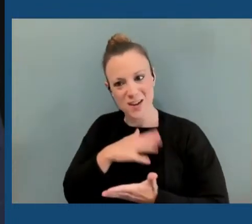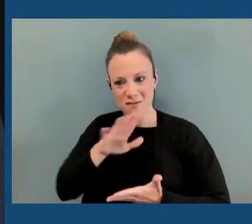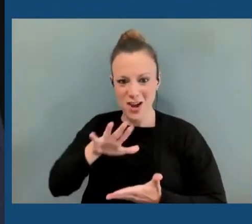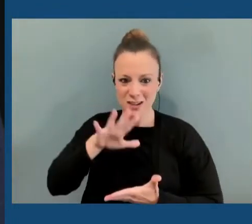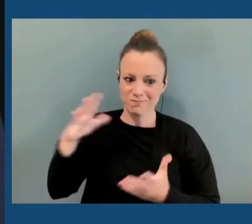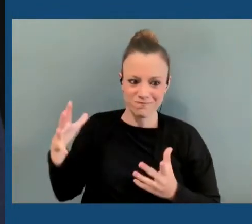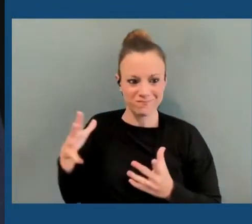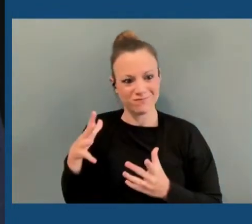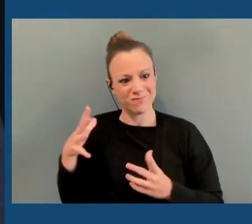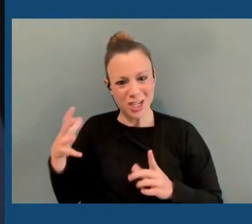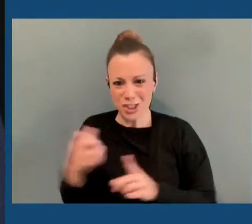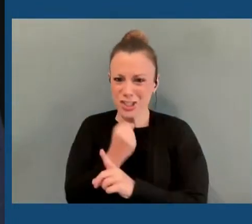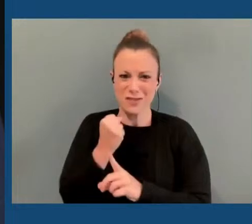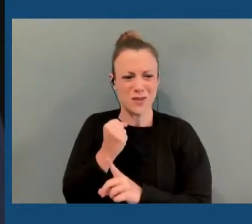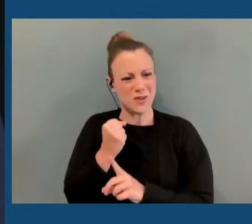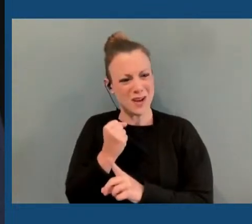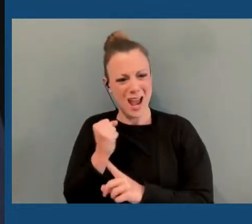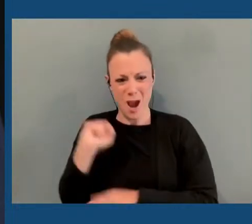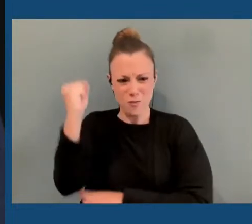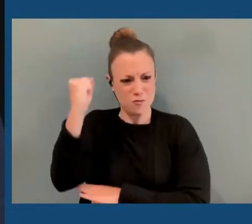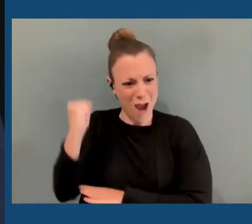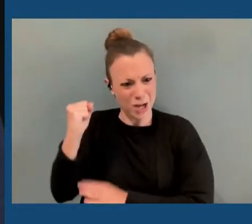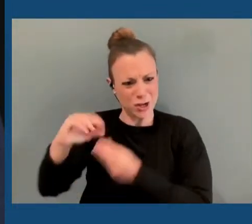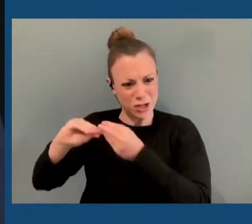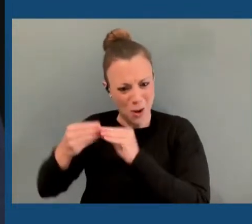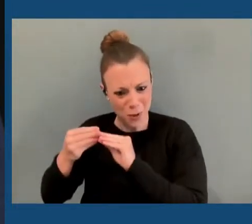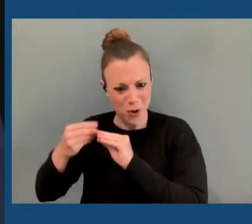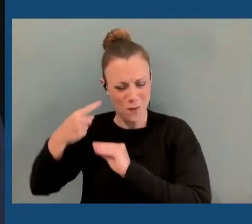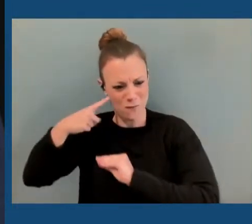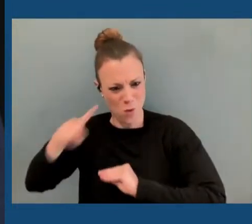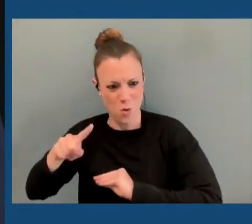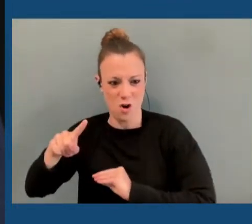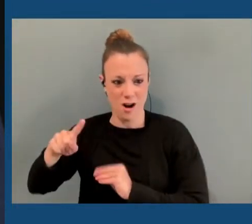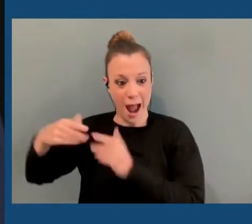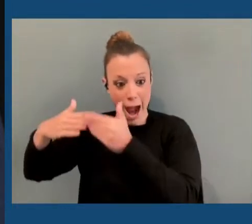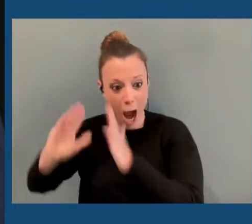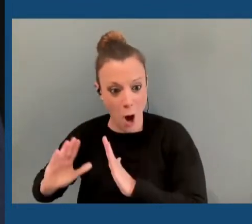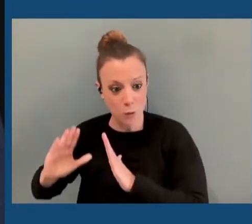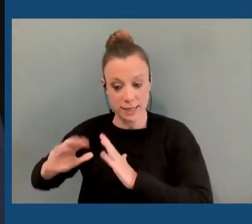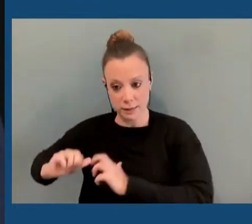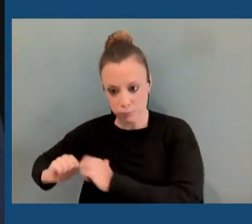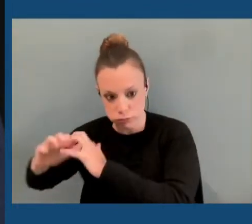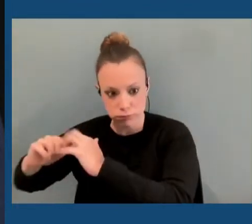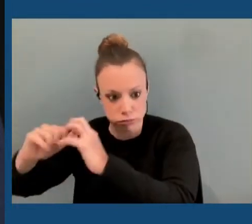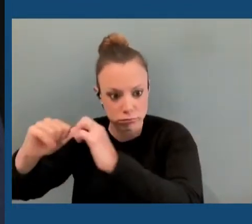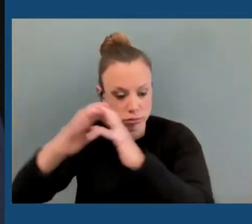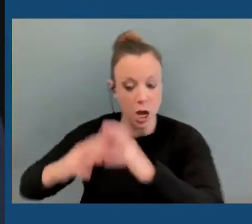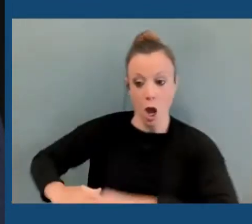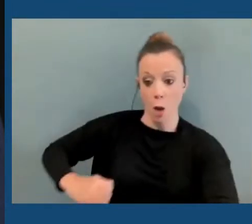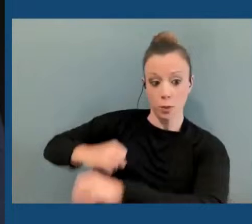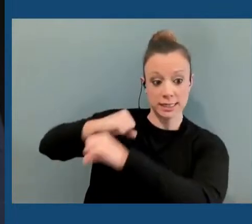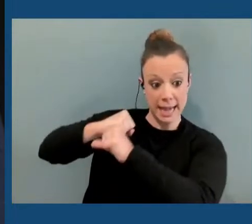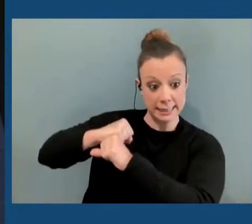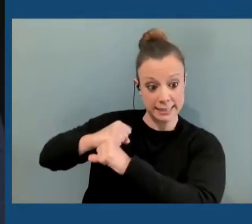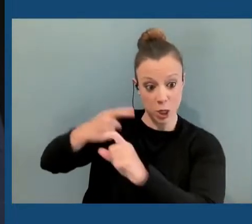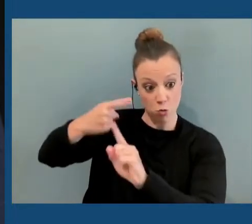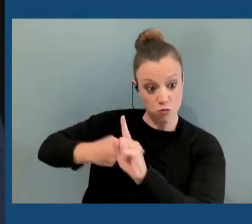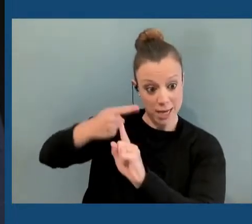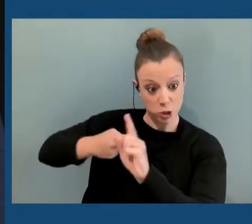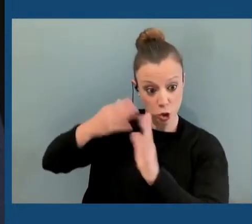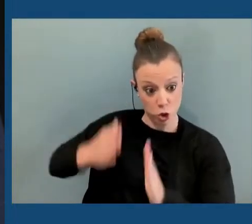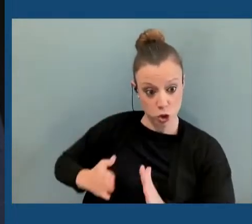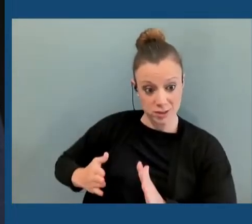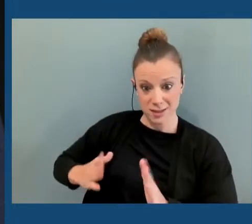York, driving new constructions, more jobs, protecting tenants, unlike anything we've done in 50